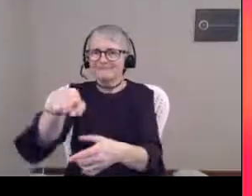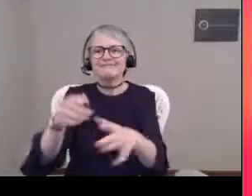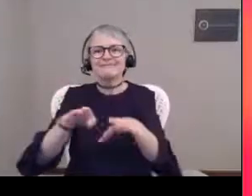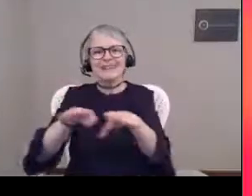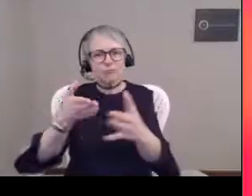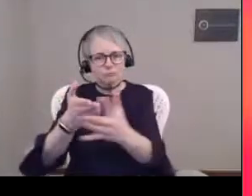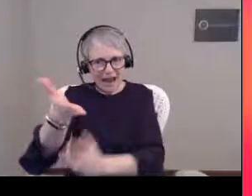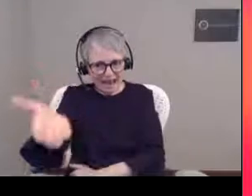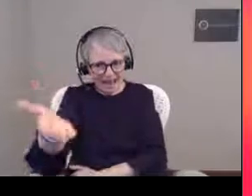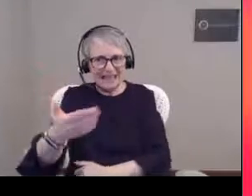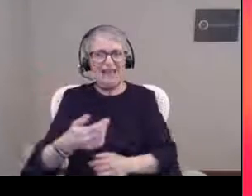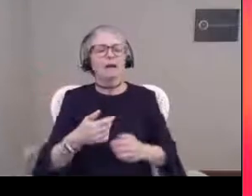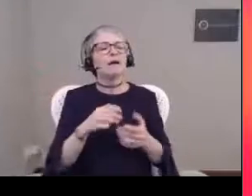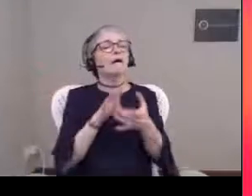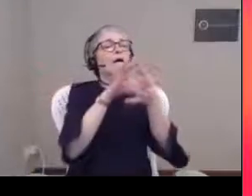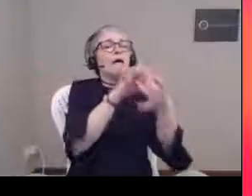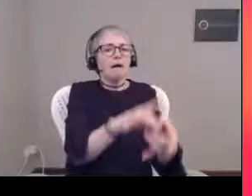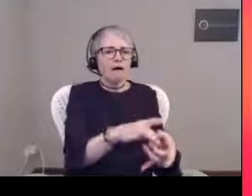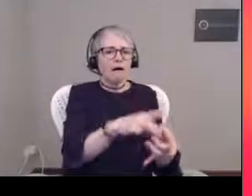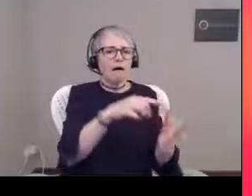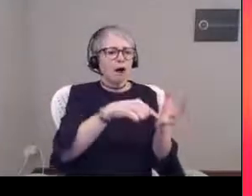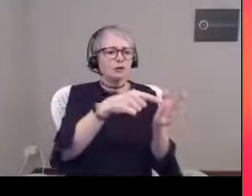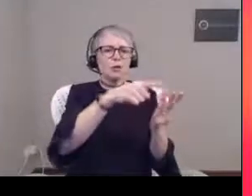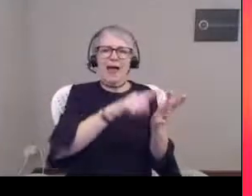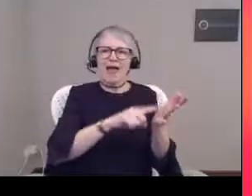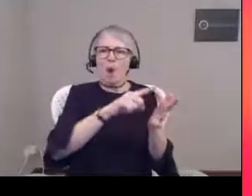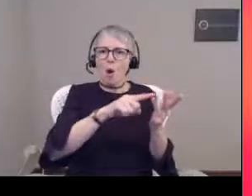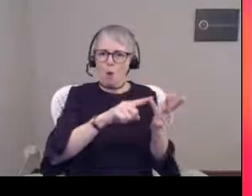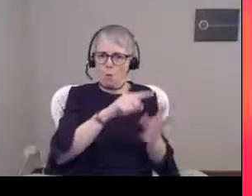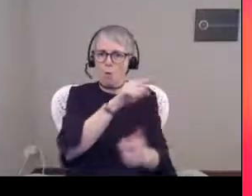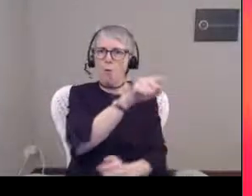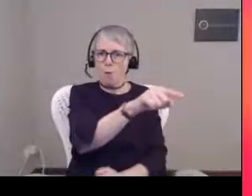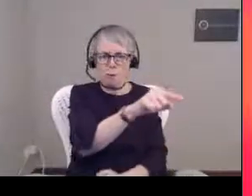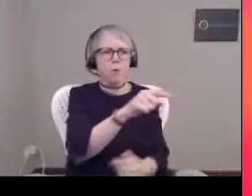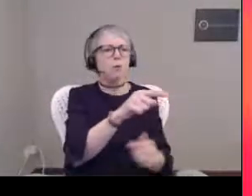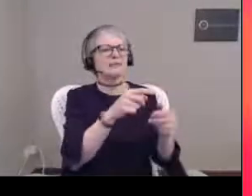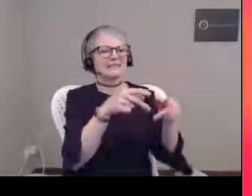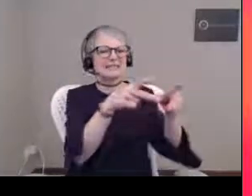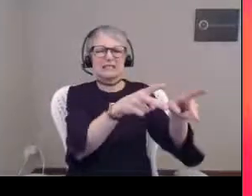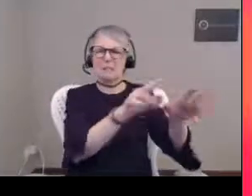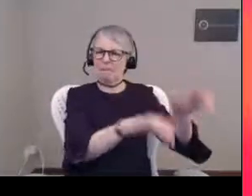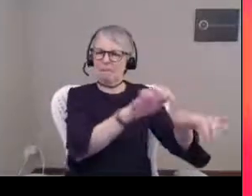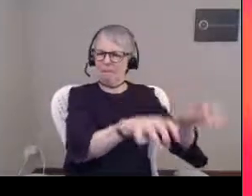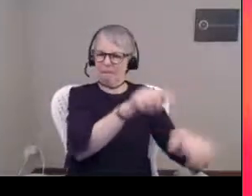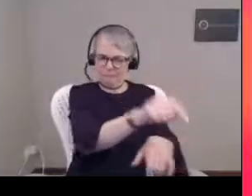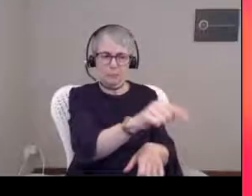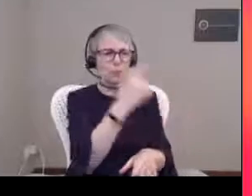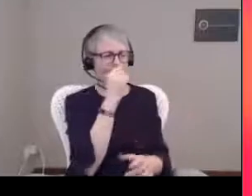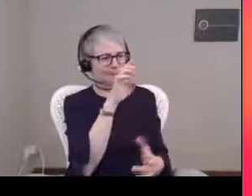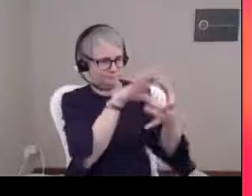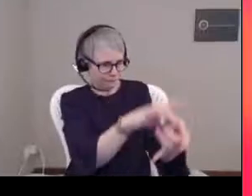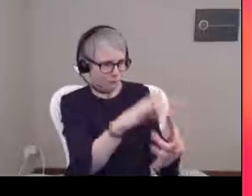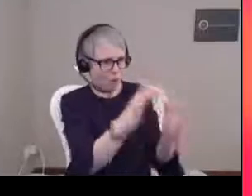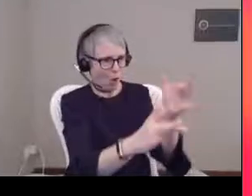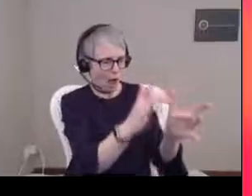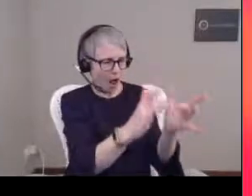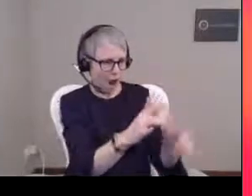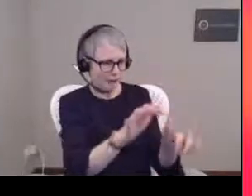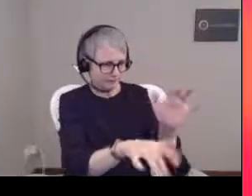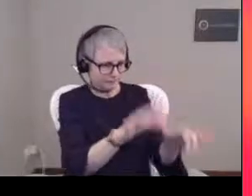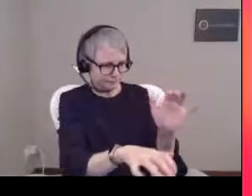call Taleo, which you will get pointed to set up an account and then apply for the role directly. We've tried to make sure that process